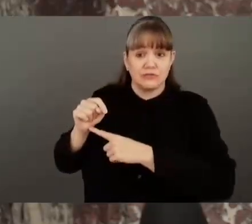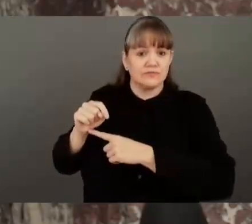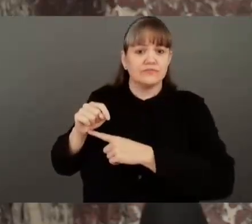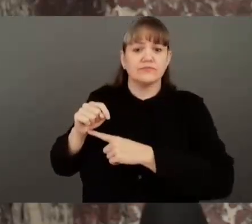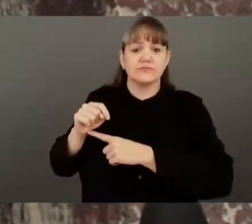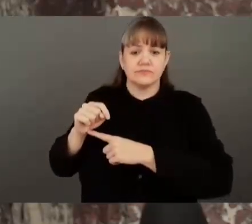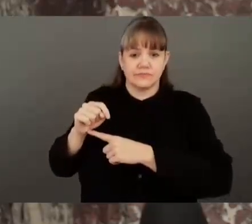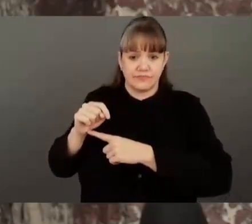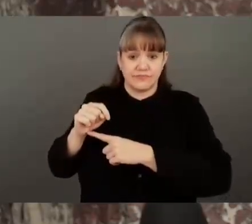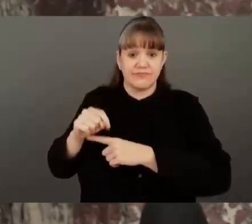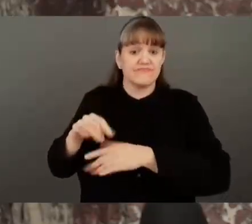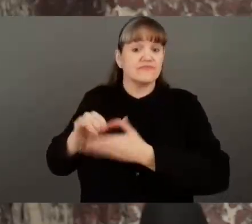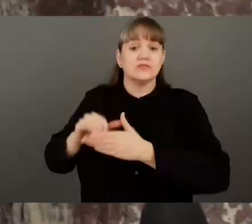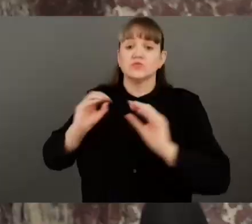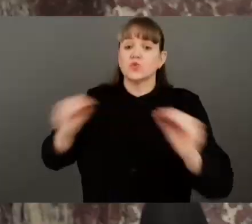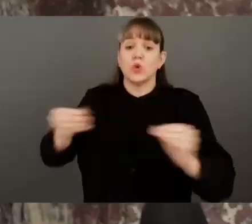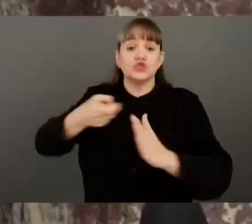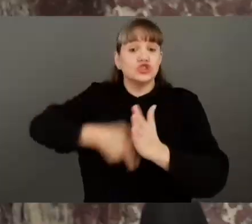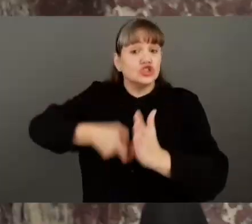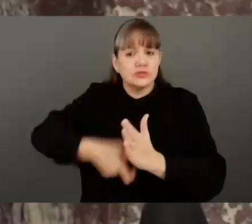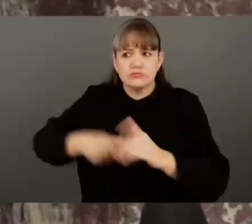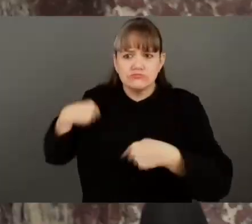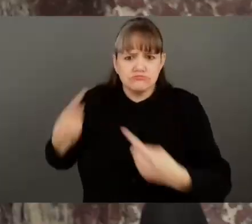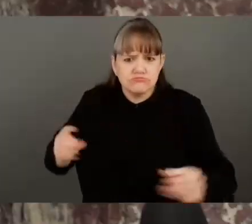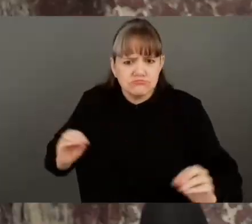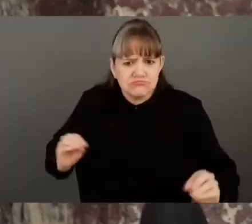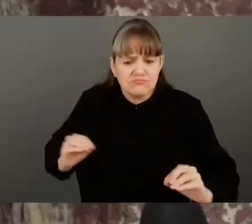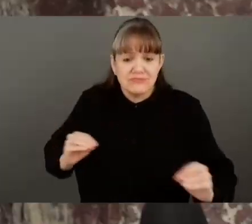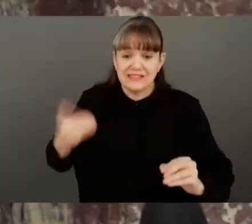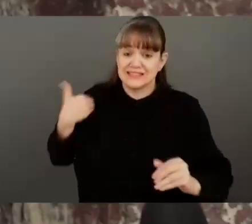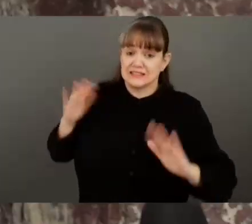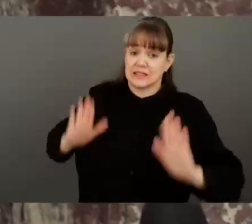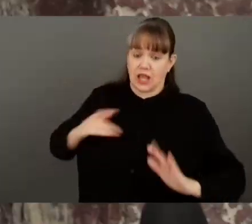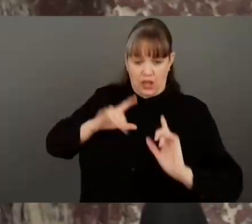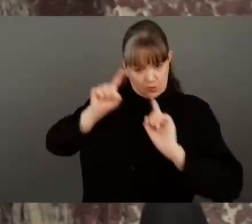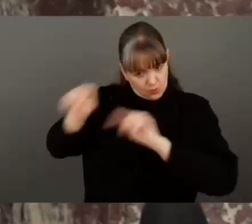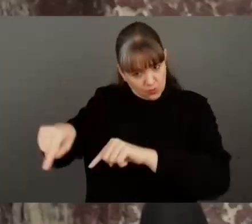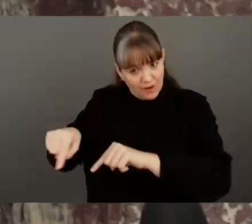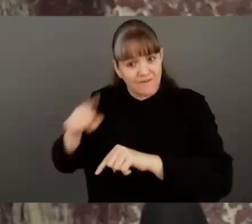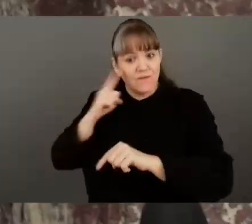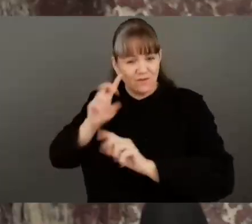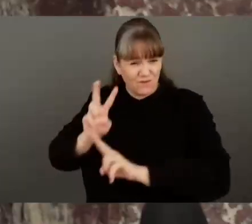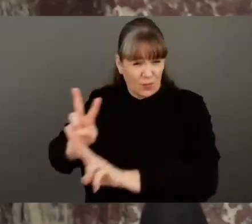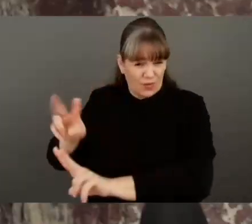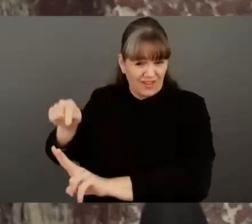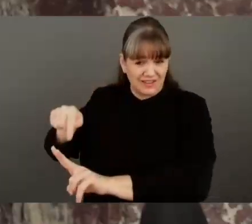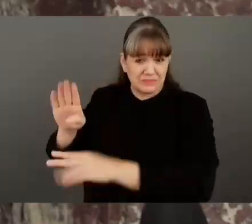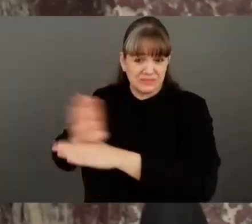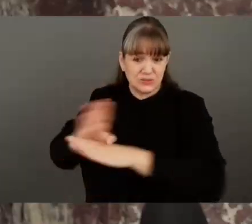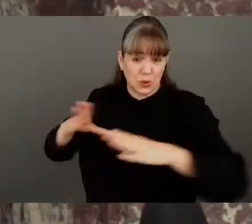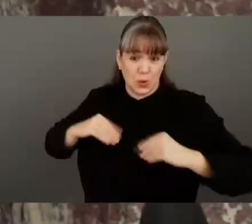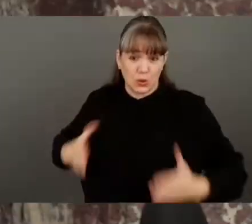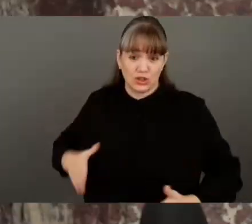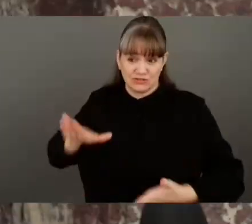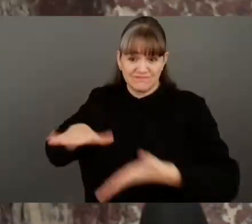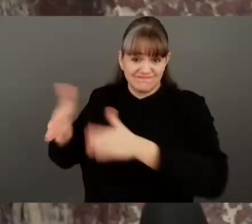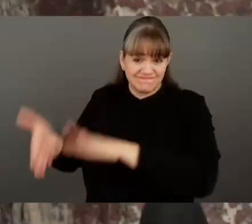I attended the funeral of a well-respected businessman that our community is still mourning. Not a single NDP MLA showed